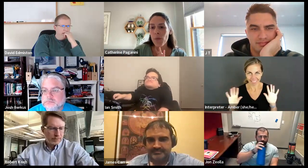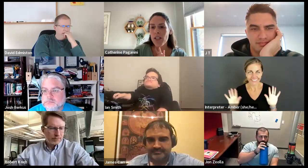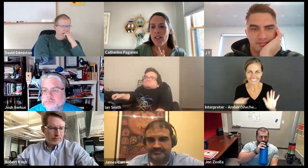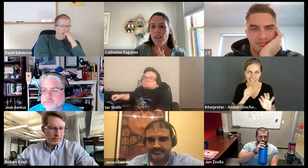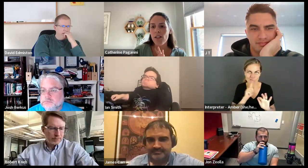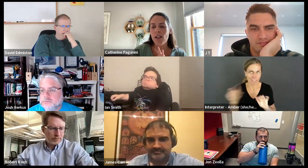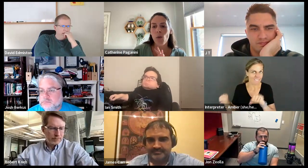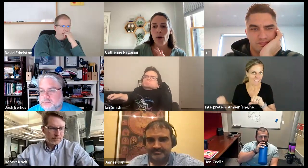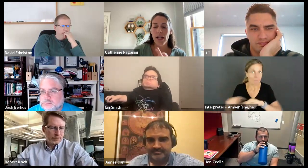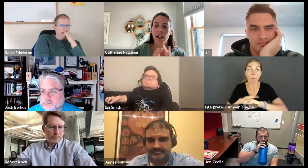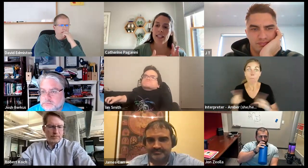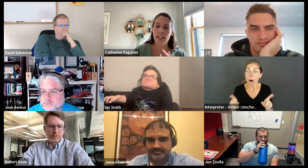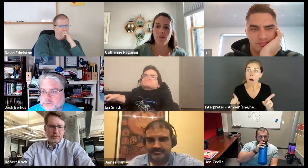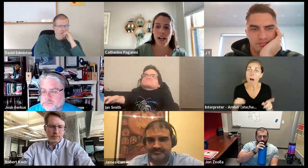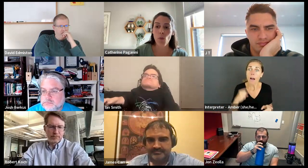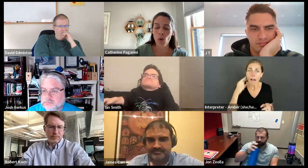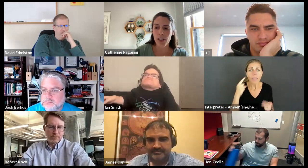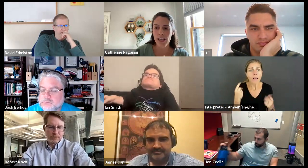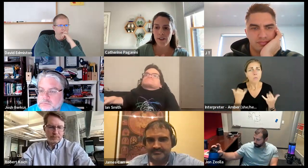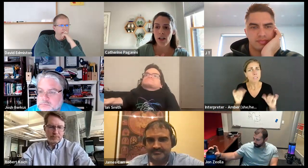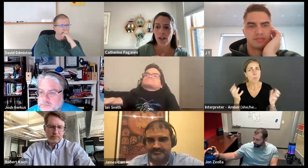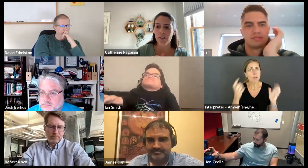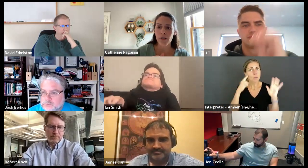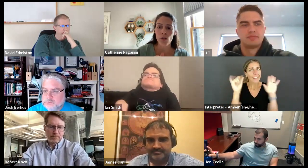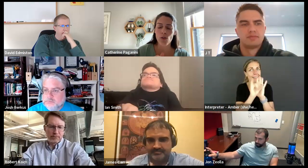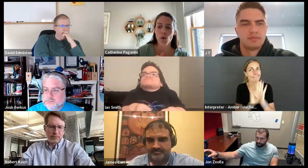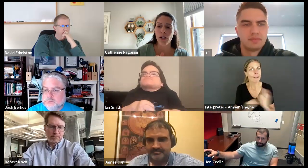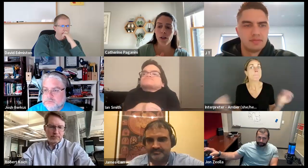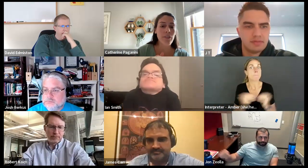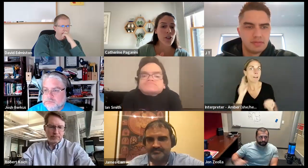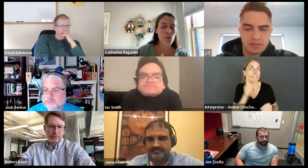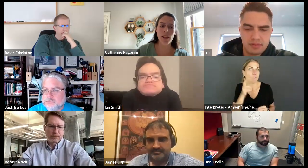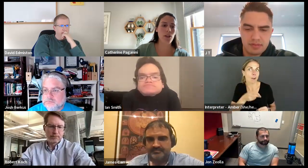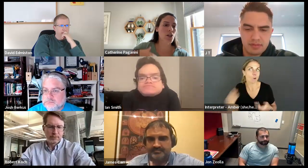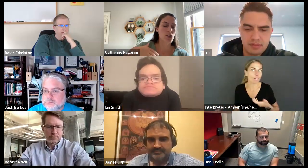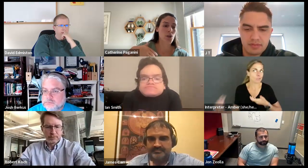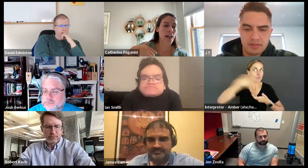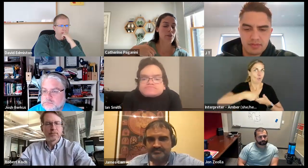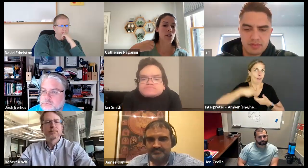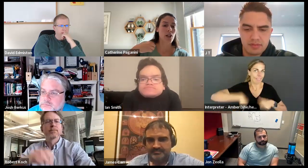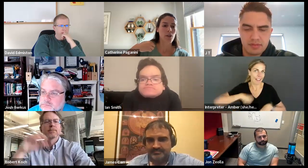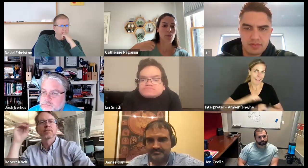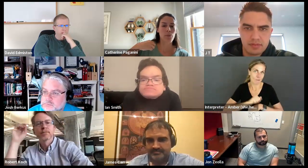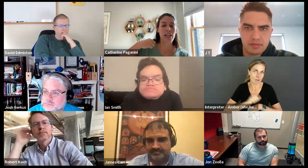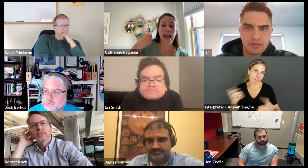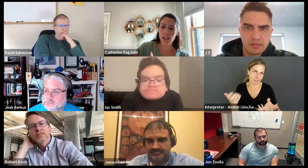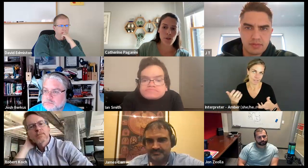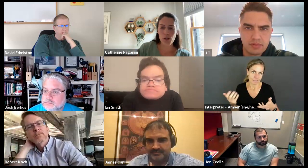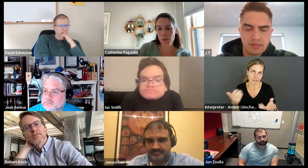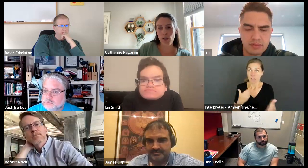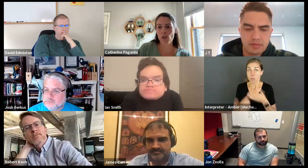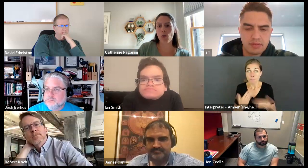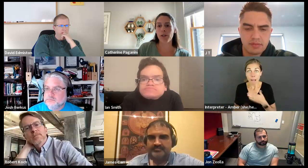but I think we still wanna identify more deaf and hard of hearing to join our effort, whether to kind of be